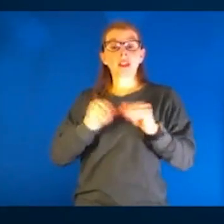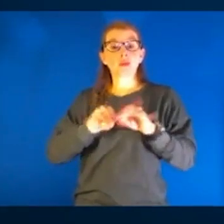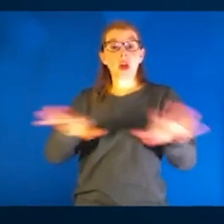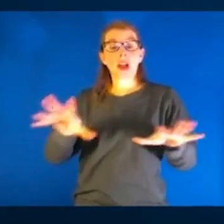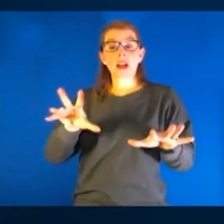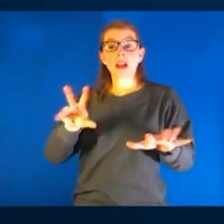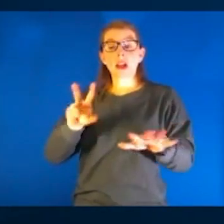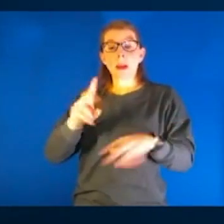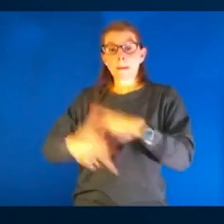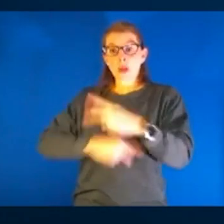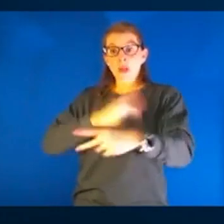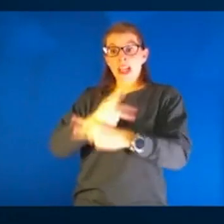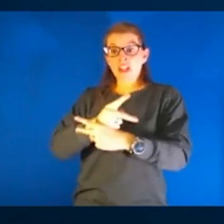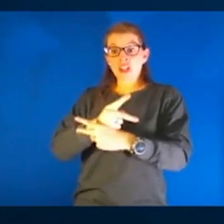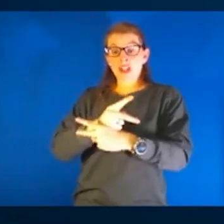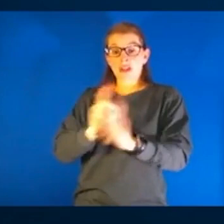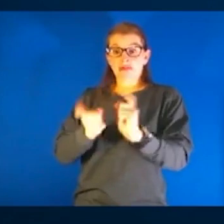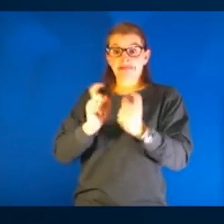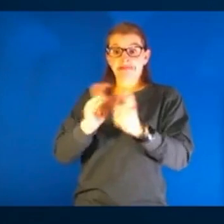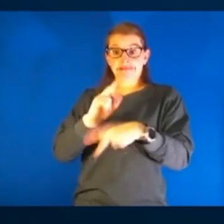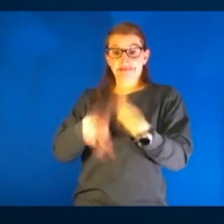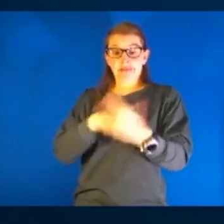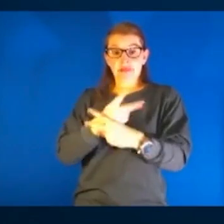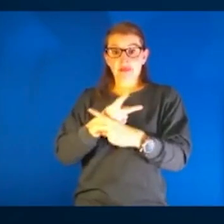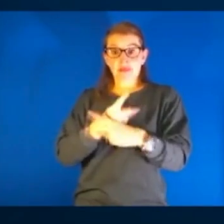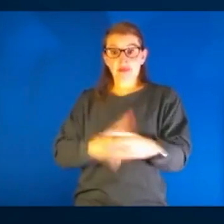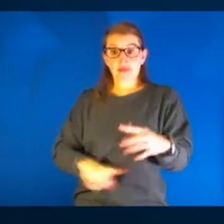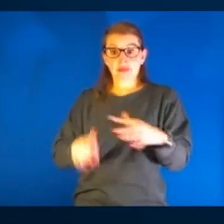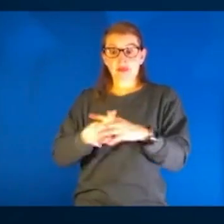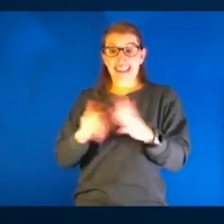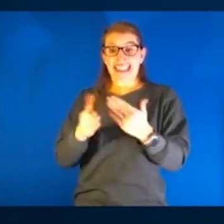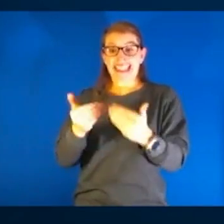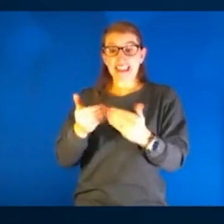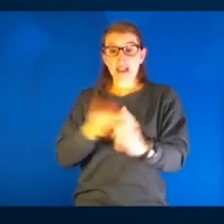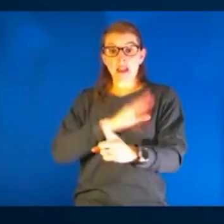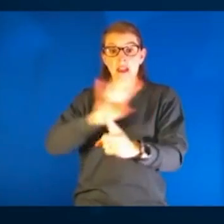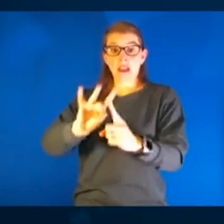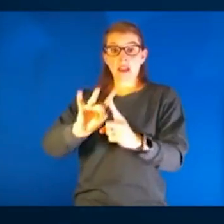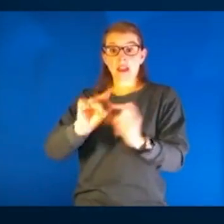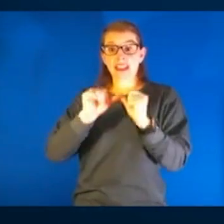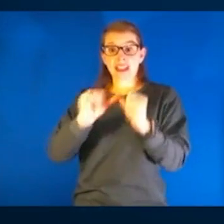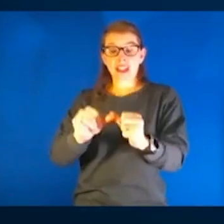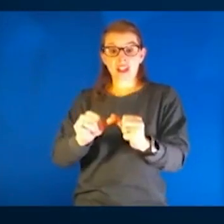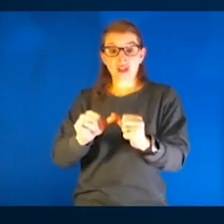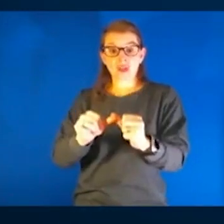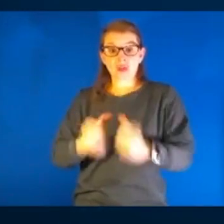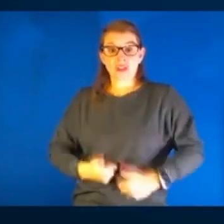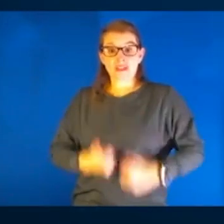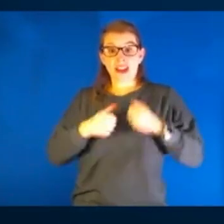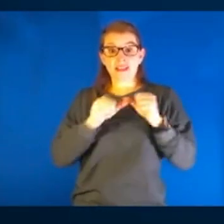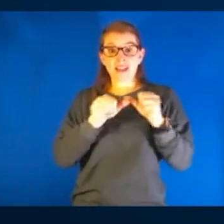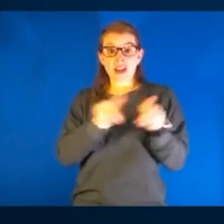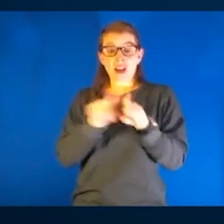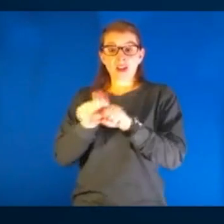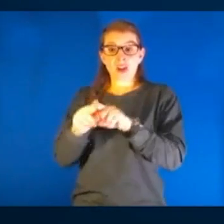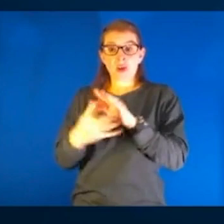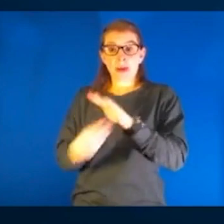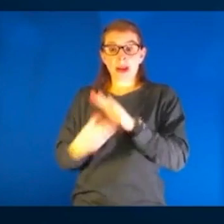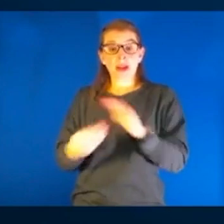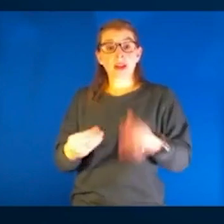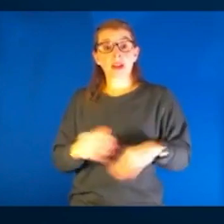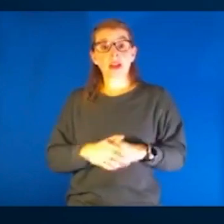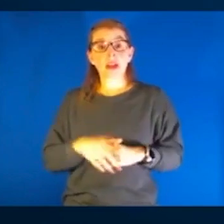more transmissible be best for the virus to continue to survive and replicate? Dr. Shoemaker, I saw you nodding your